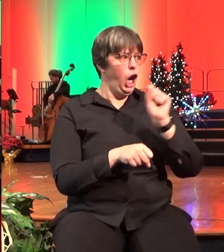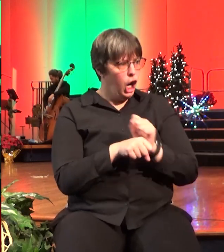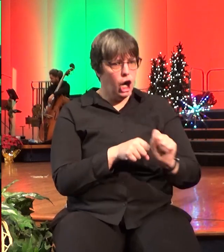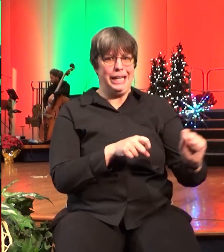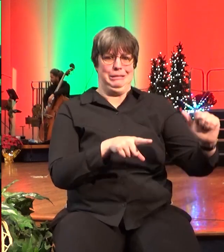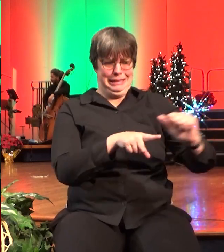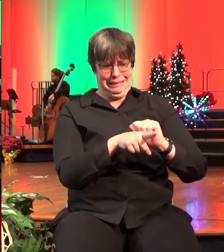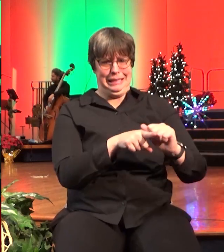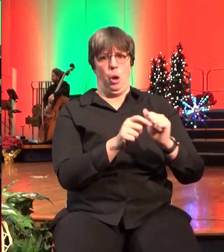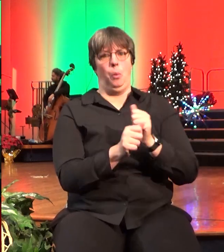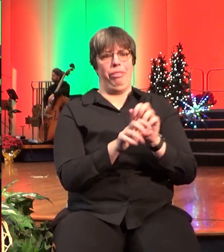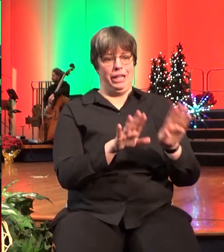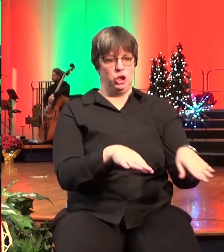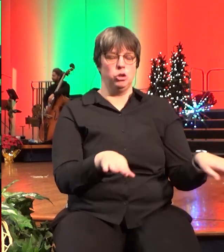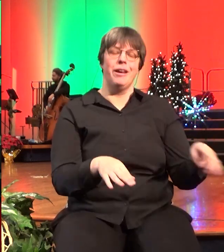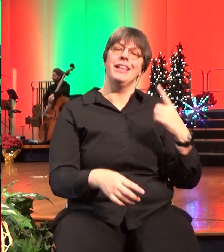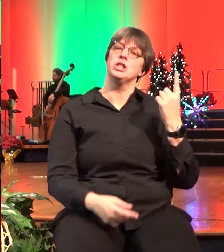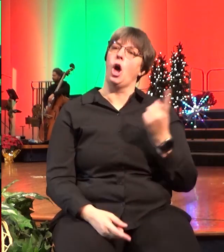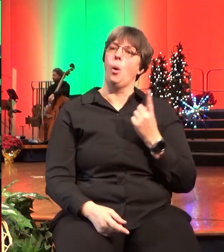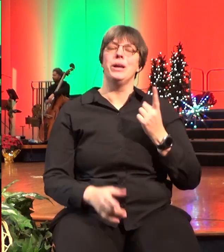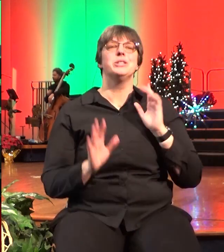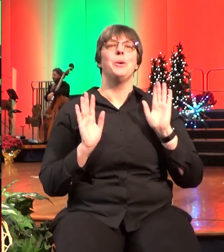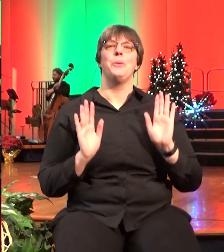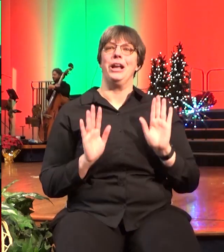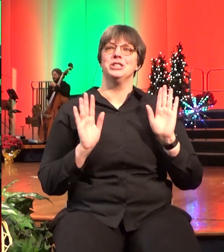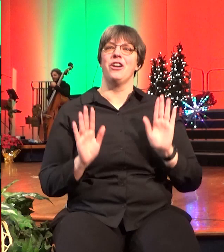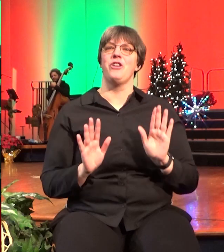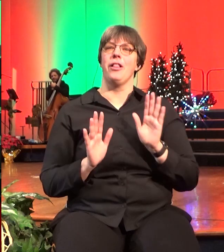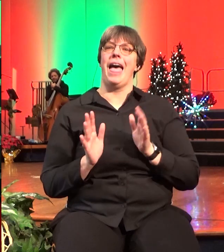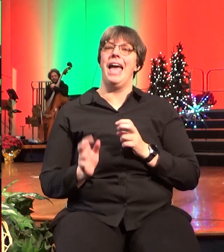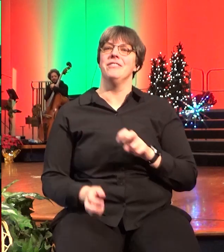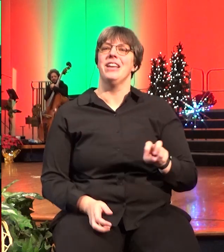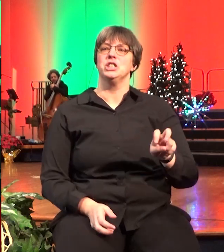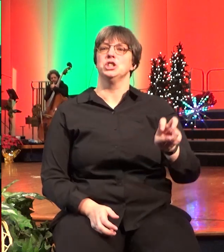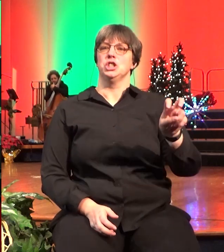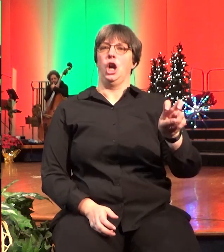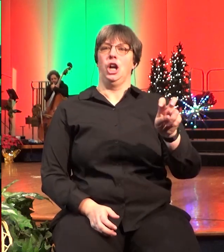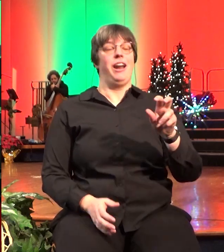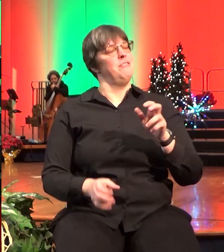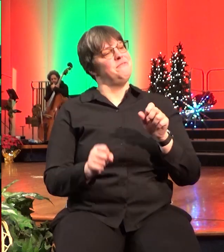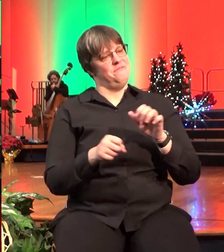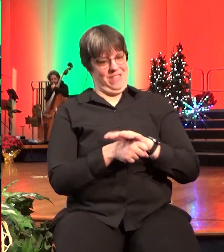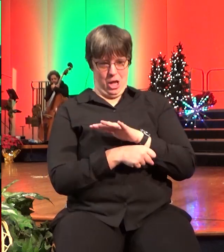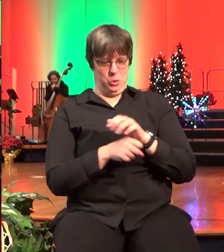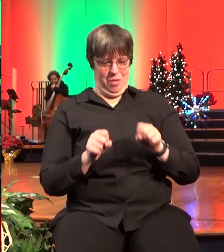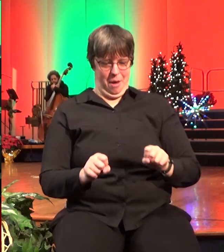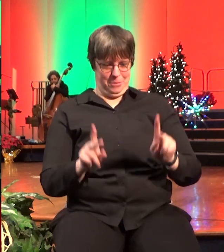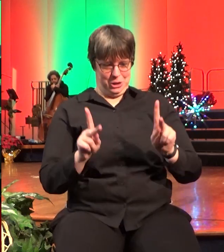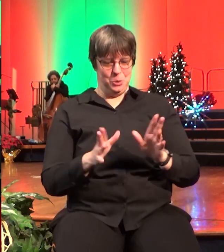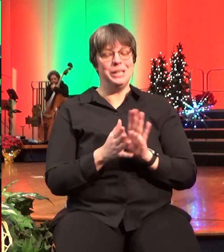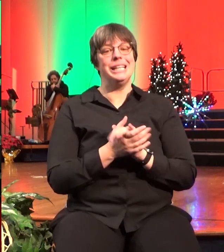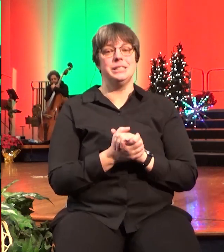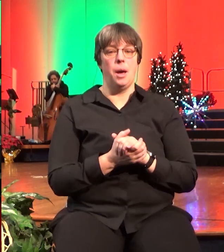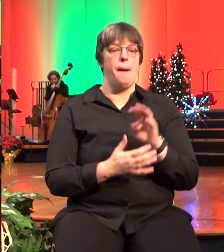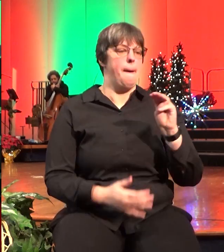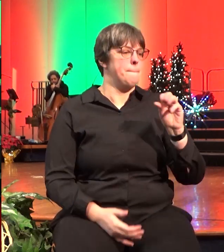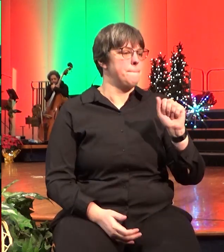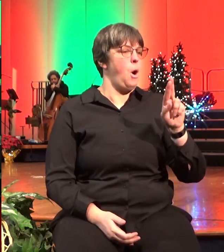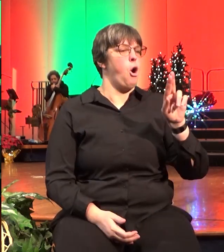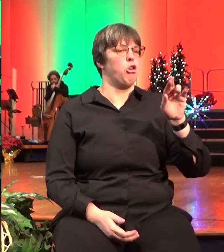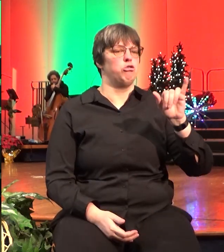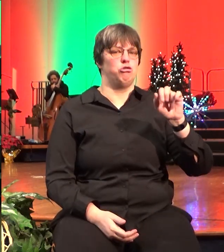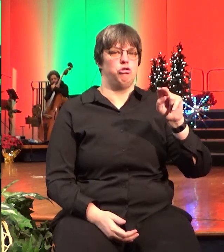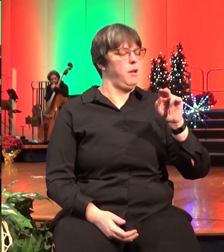which is always a wonderful adventure and filled with all sorts of opportunities. So Maureen, I want to give thanks for